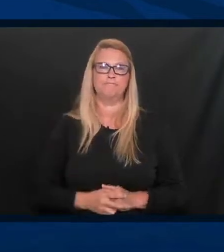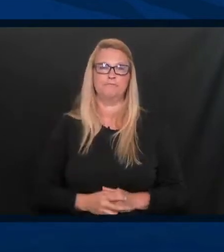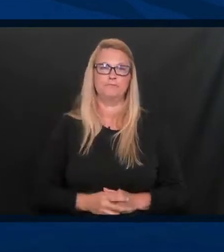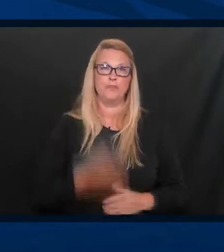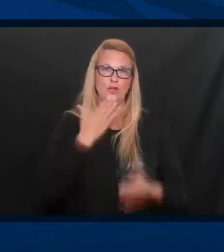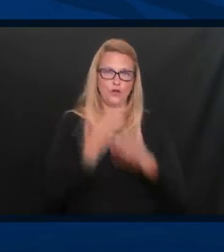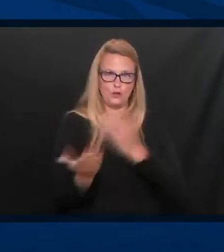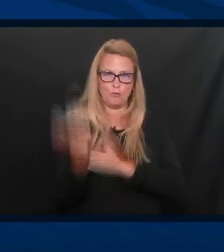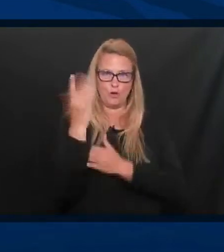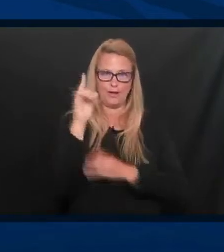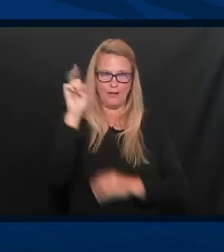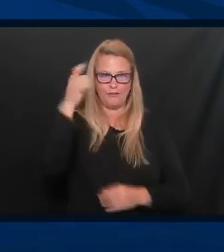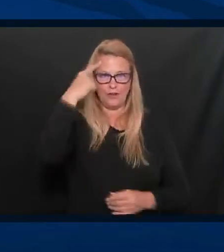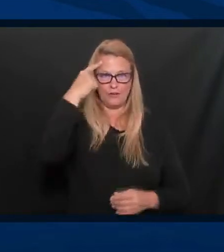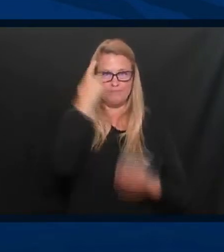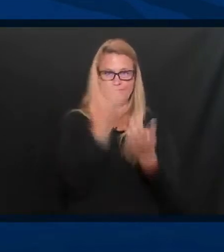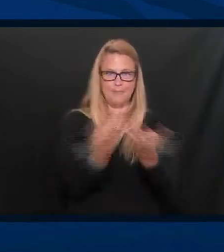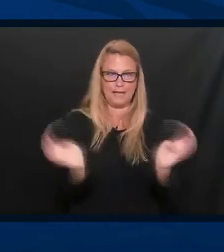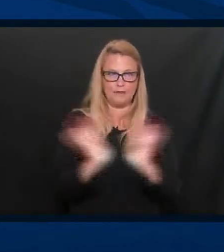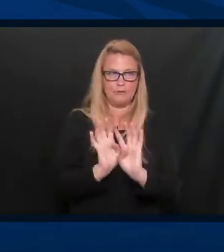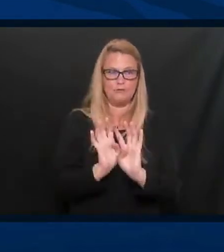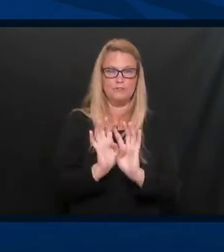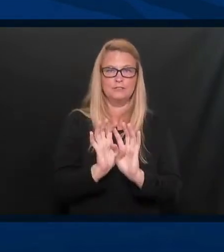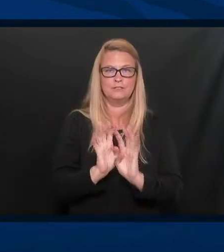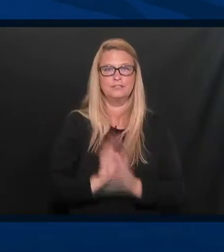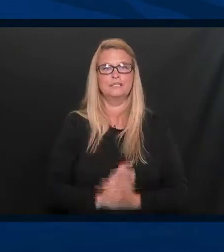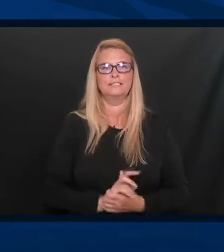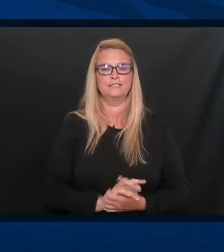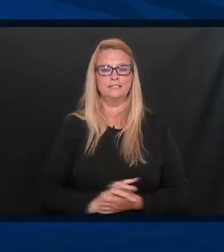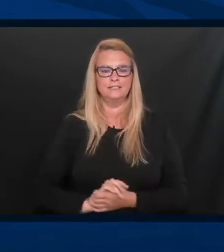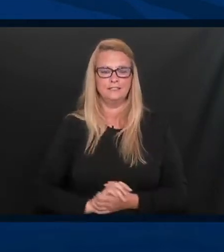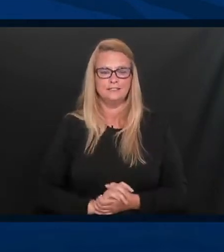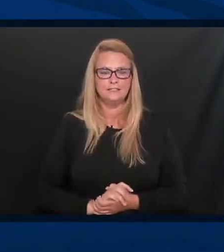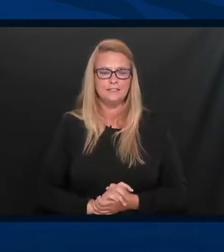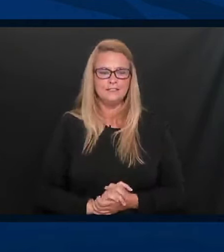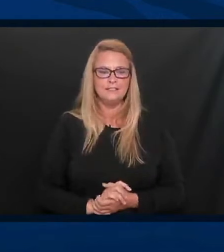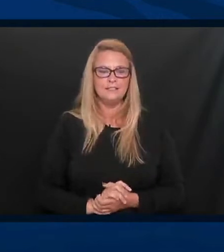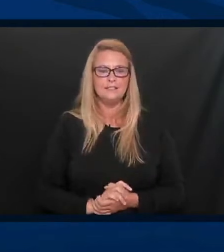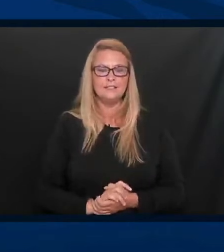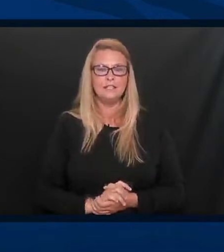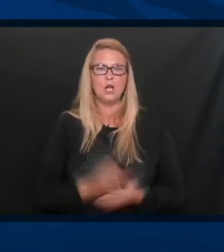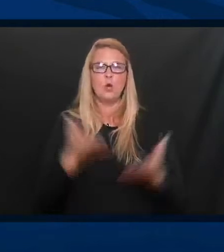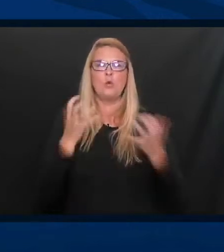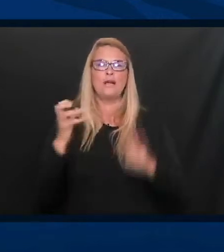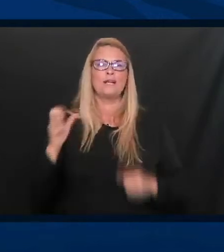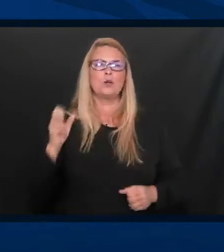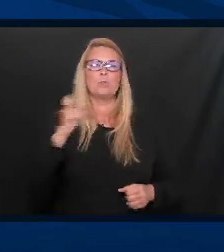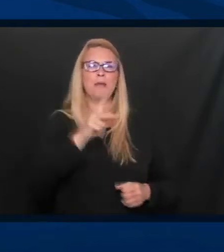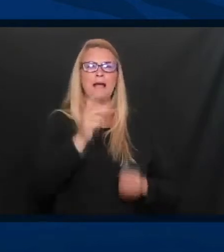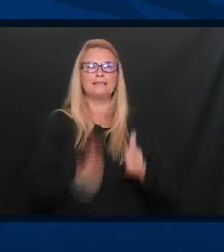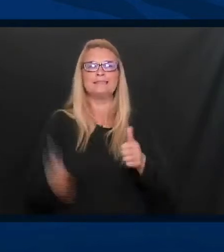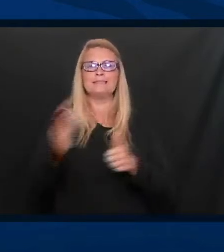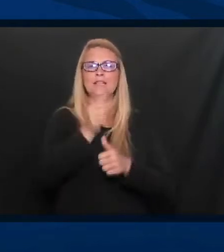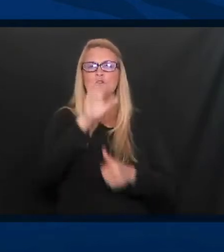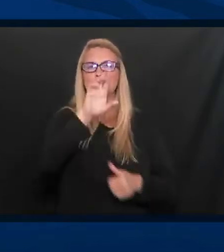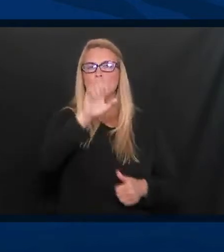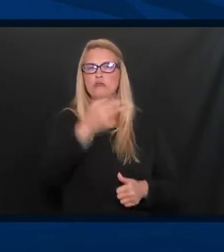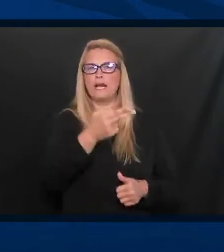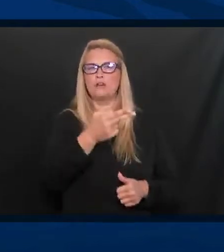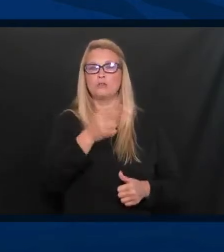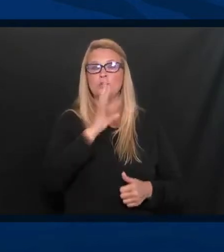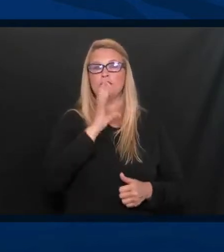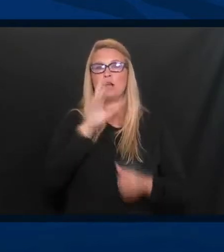Good morning, Governor. Good morning, panel. Good morning, fellow journalists. I want to go back to Secretary Crouch. We talked a little bit